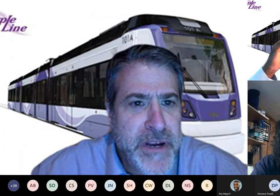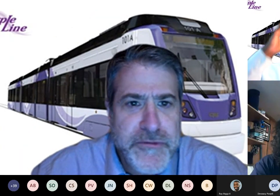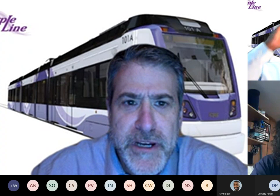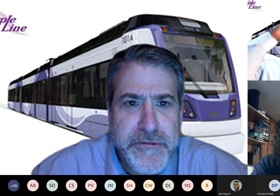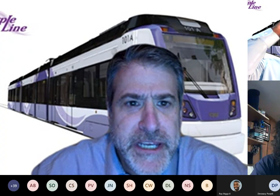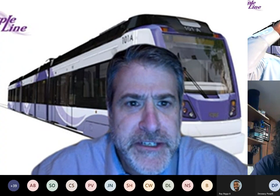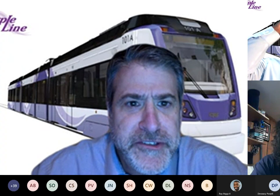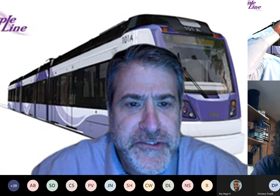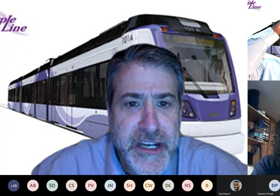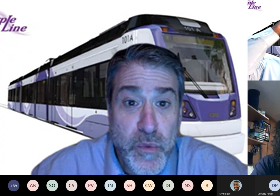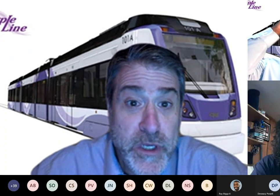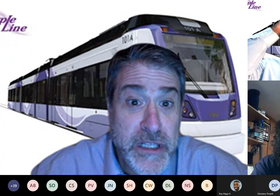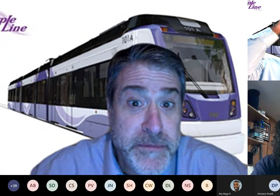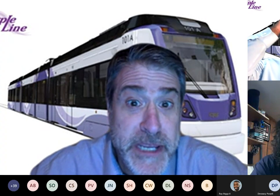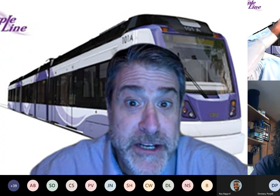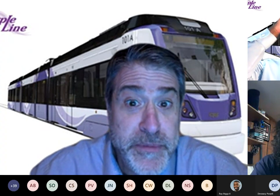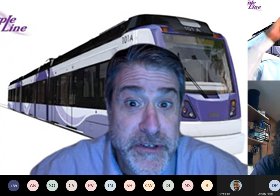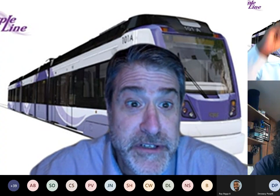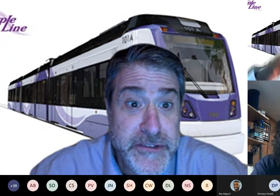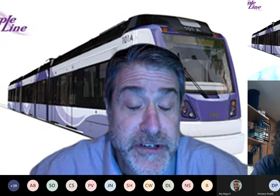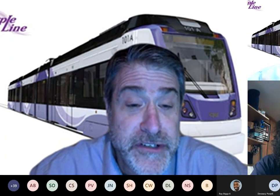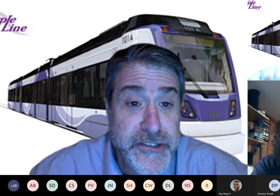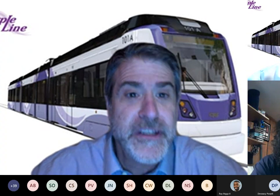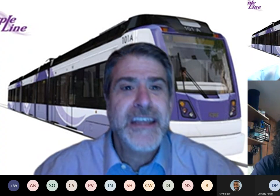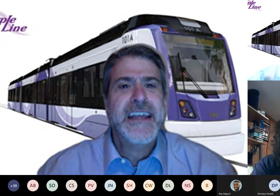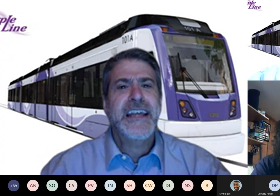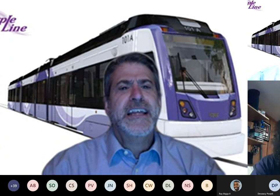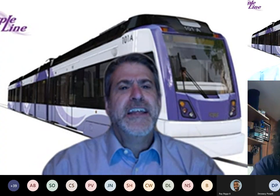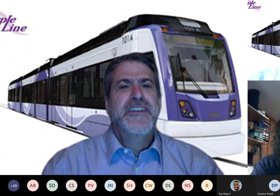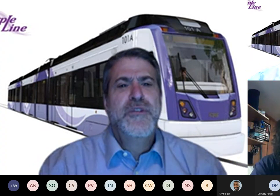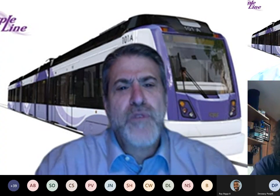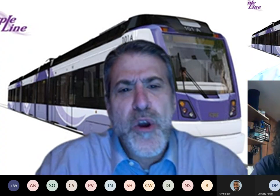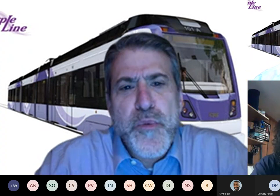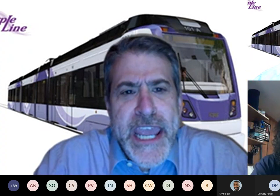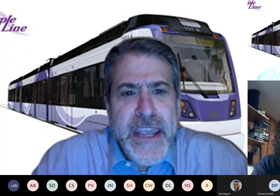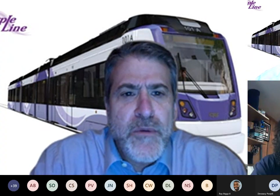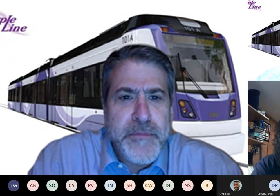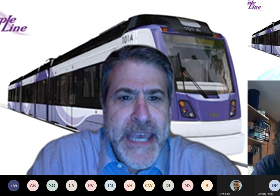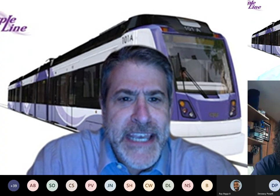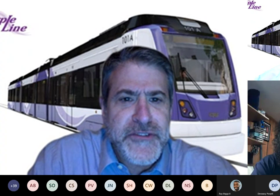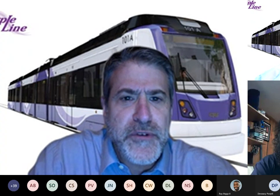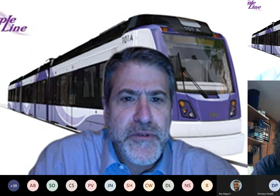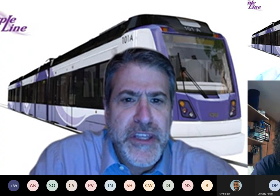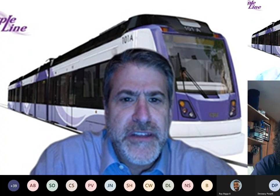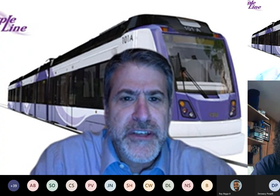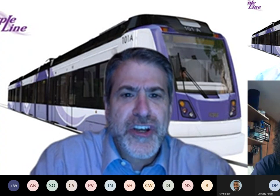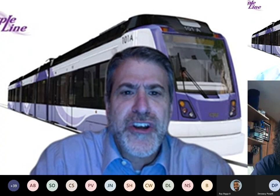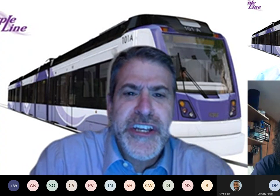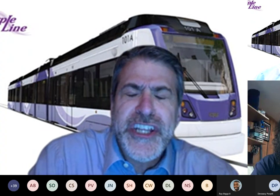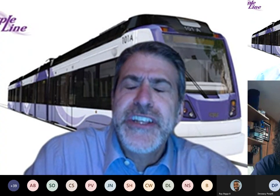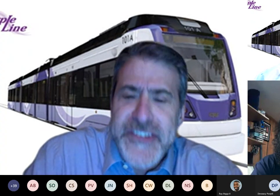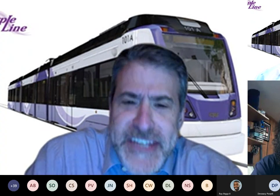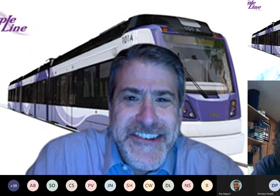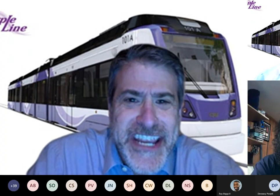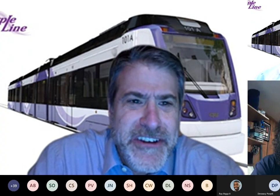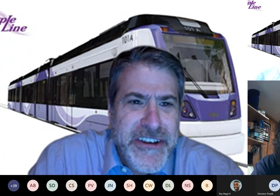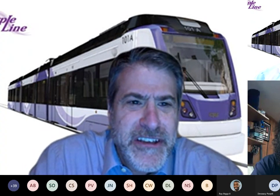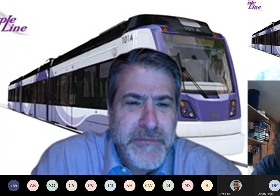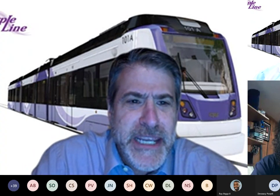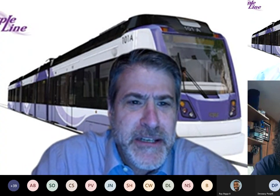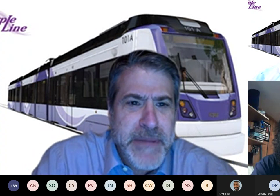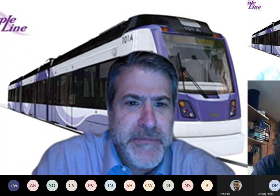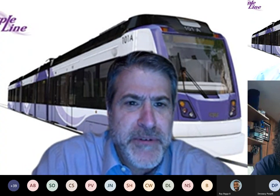The Long Branch Recreation Center will remain open during construction. The new roadway will pass through the current